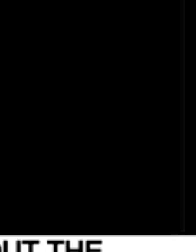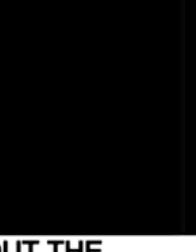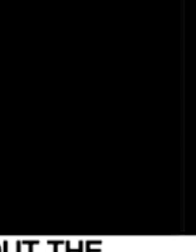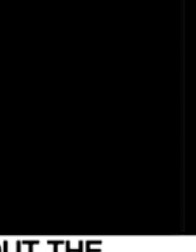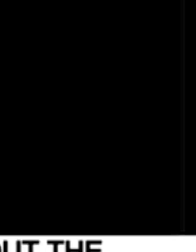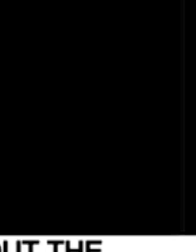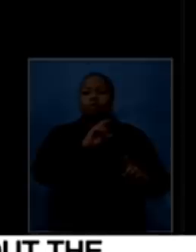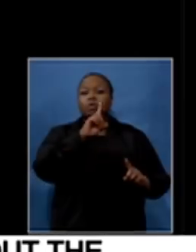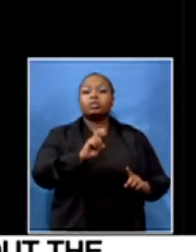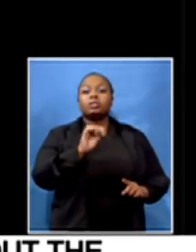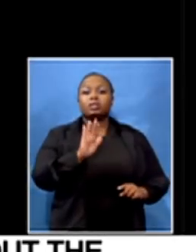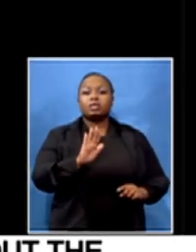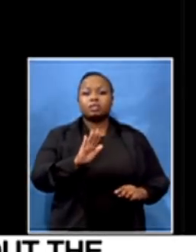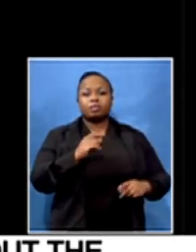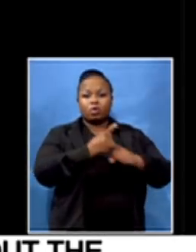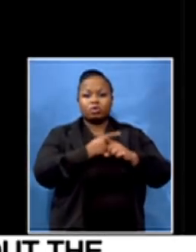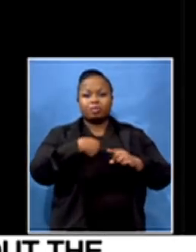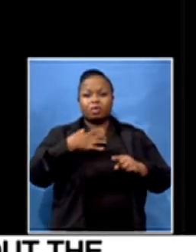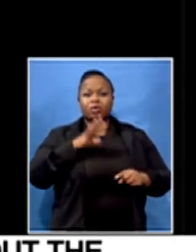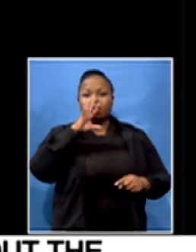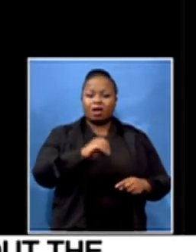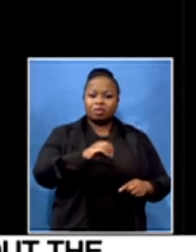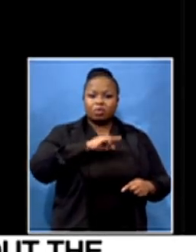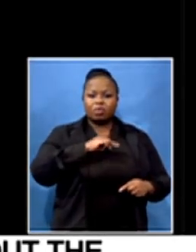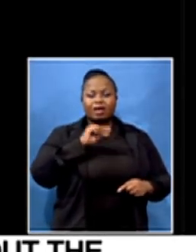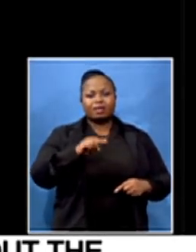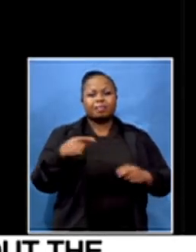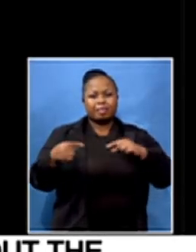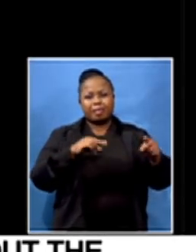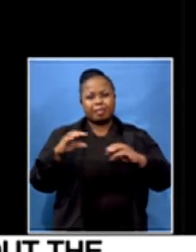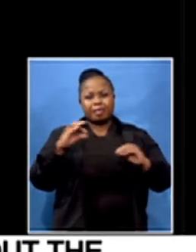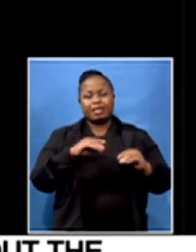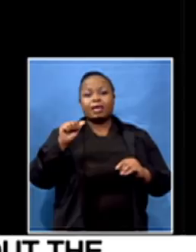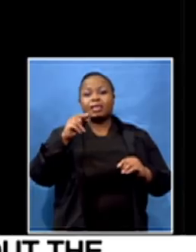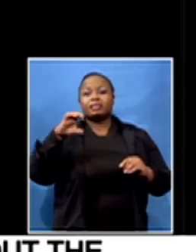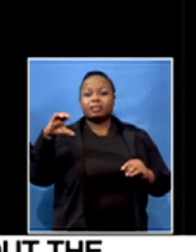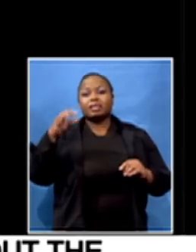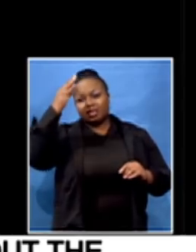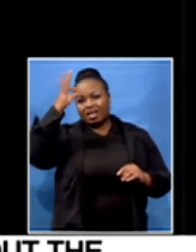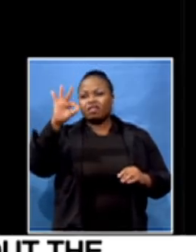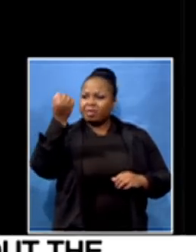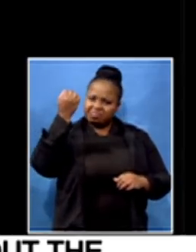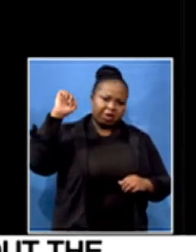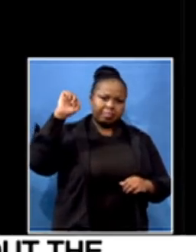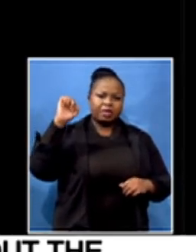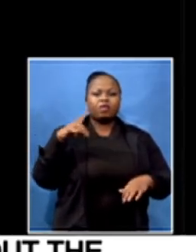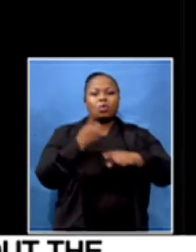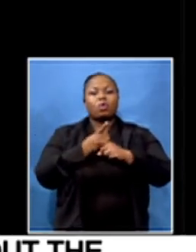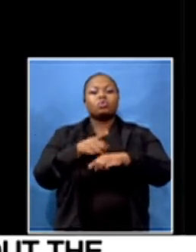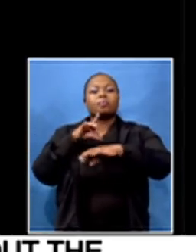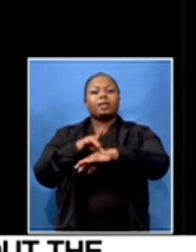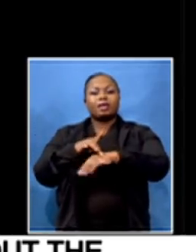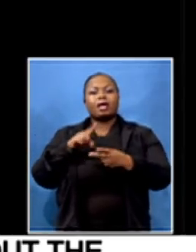to my question. No, she's making a statement now. The ANC government historically rejected medical and